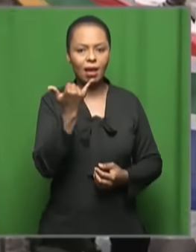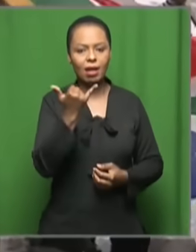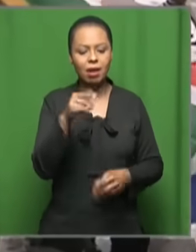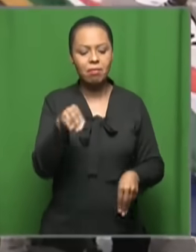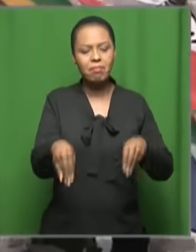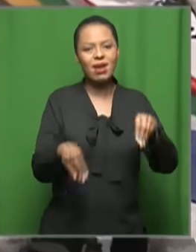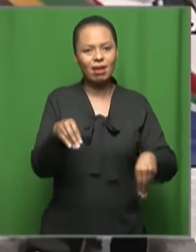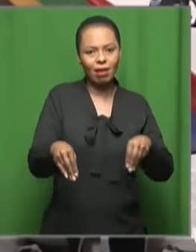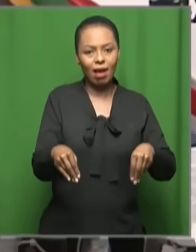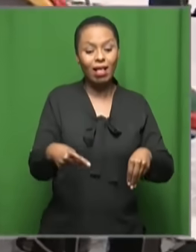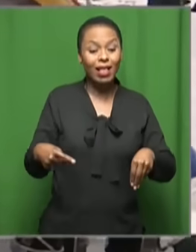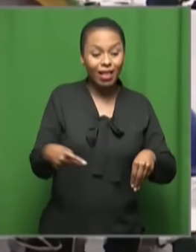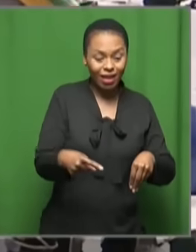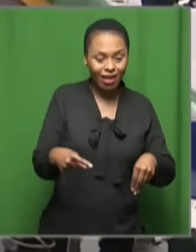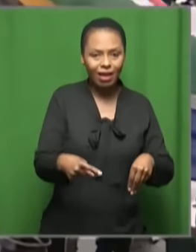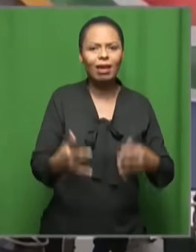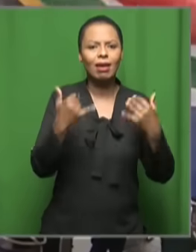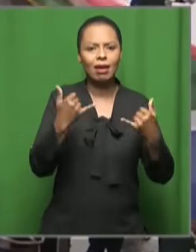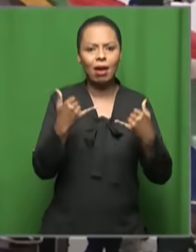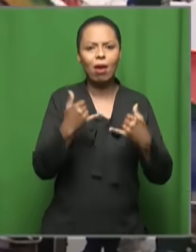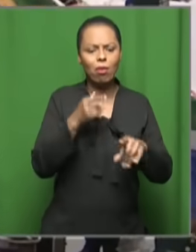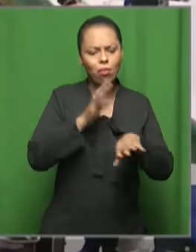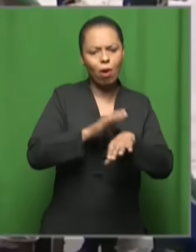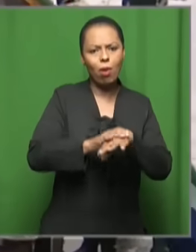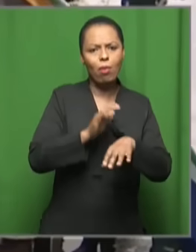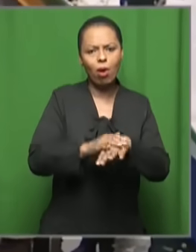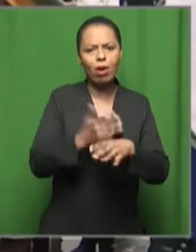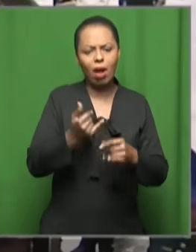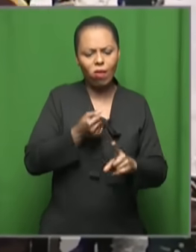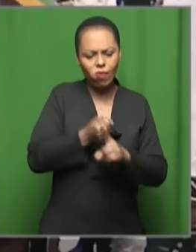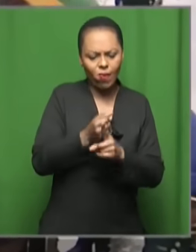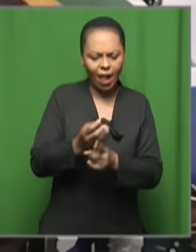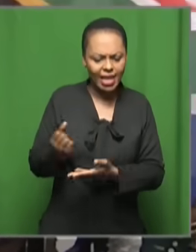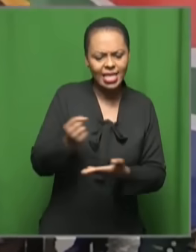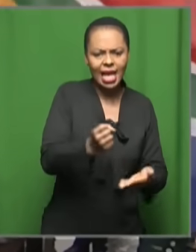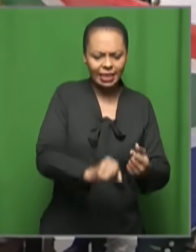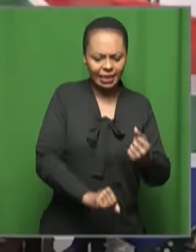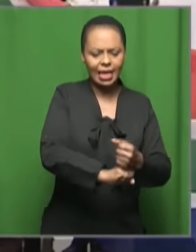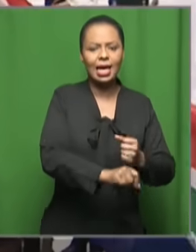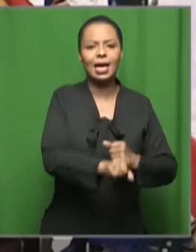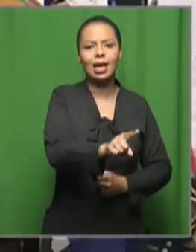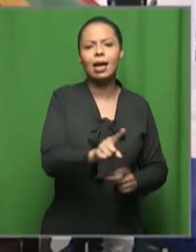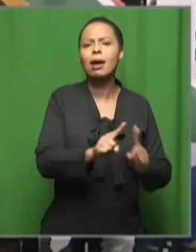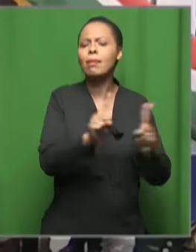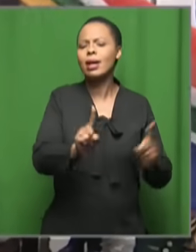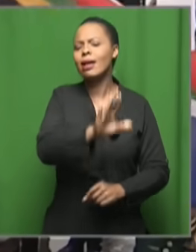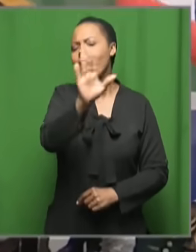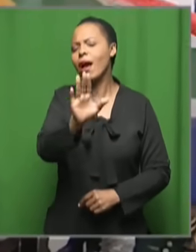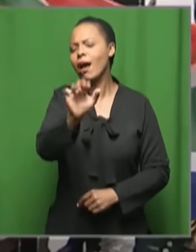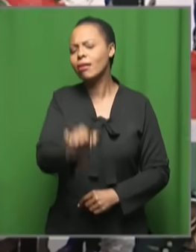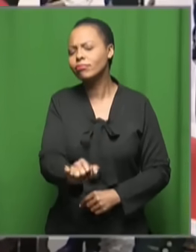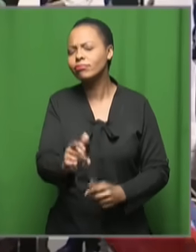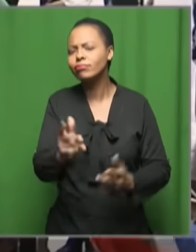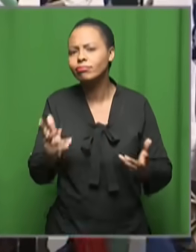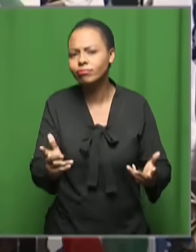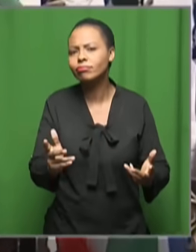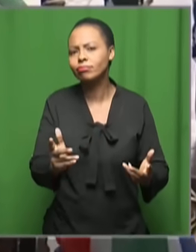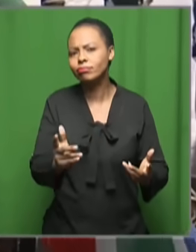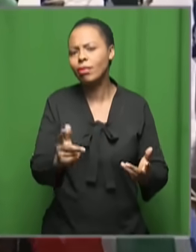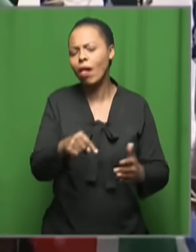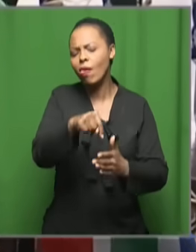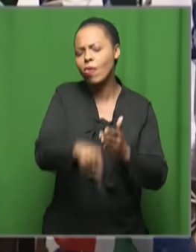earth minerals. This is a whole new conversation, isn't it? How does Africa in particular weigh in on that conversation and